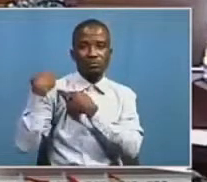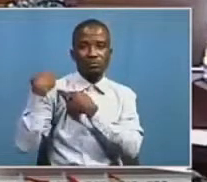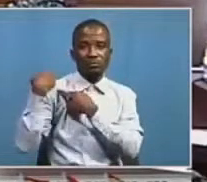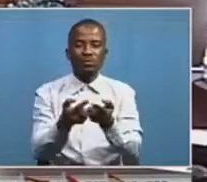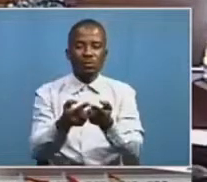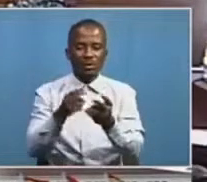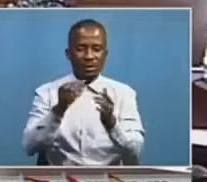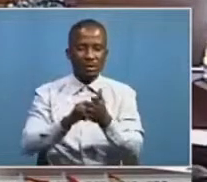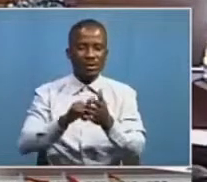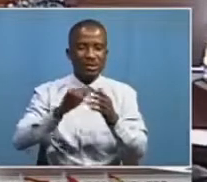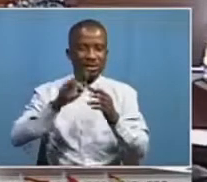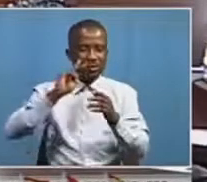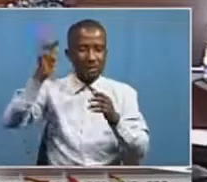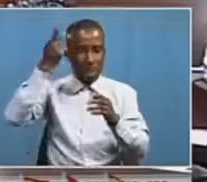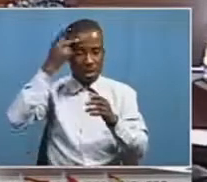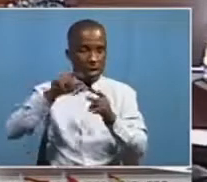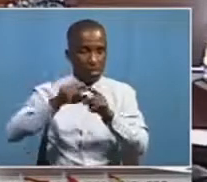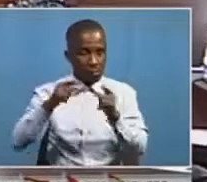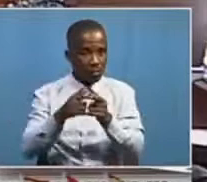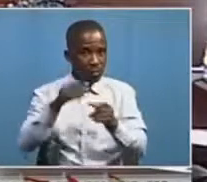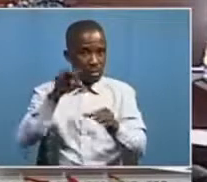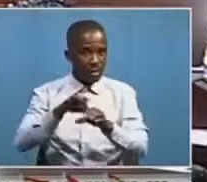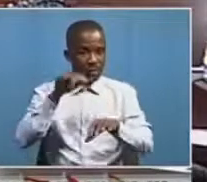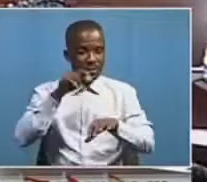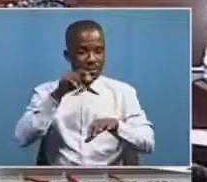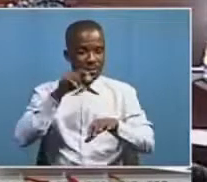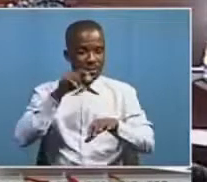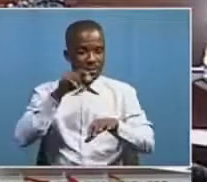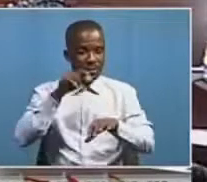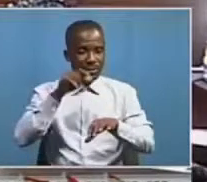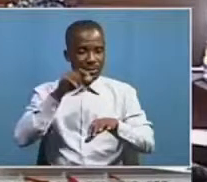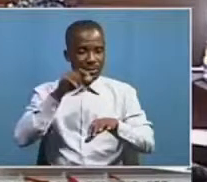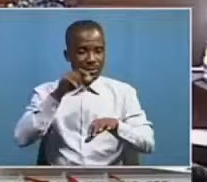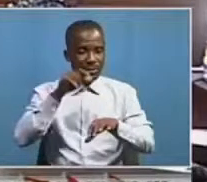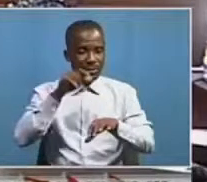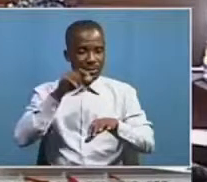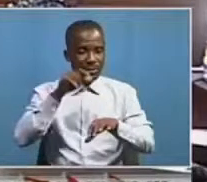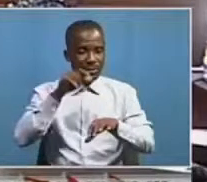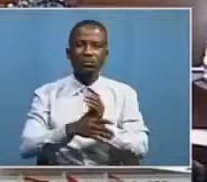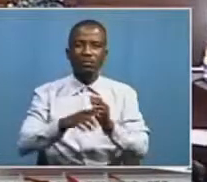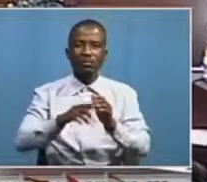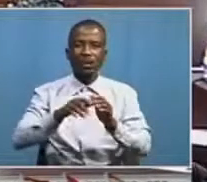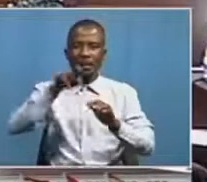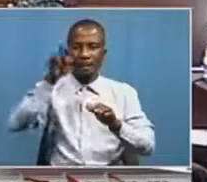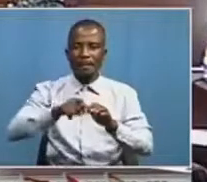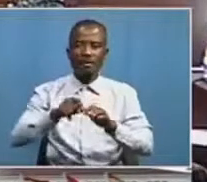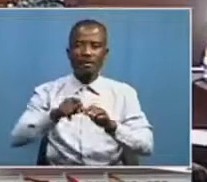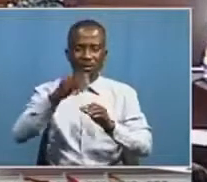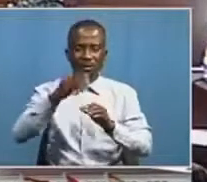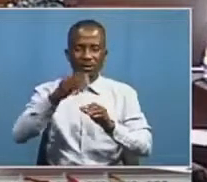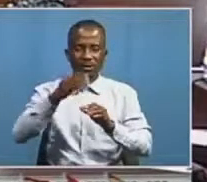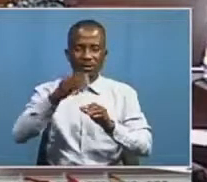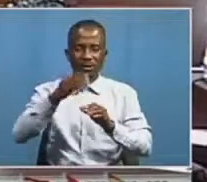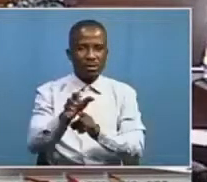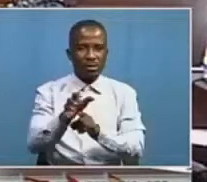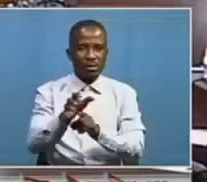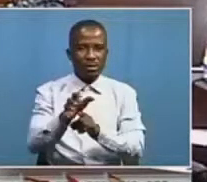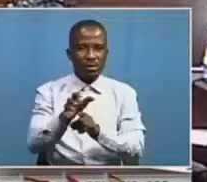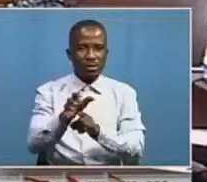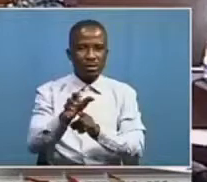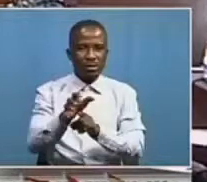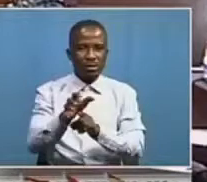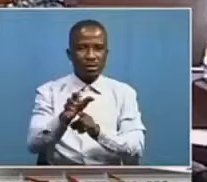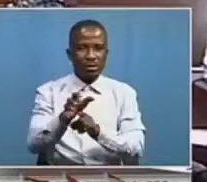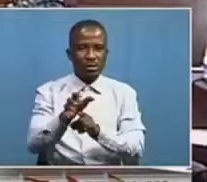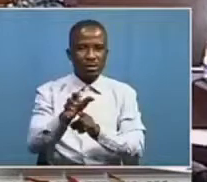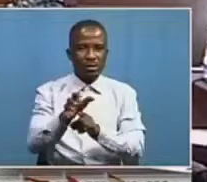them as in an election, then they are under obligation to do it. To fail to do so is not